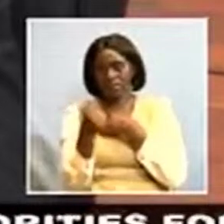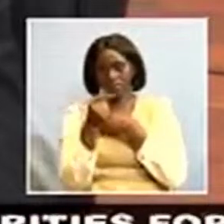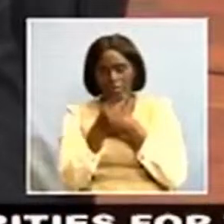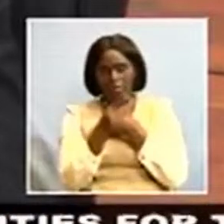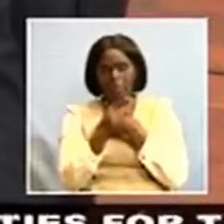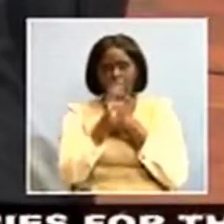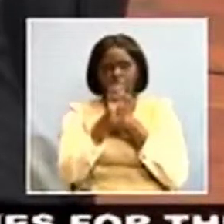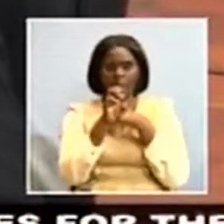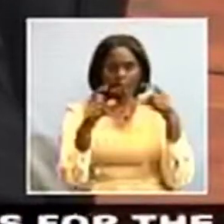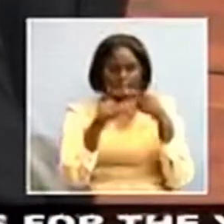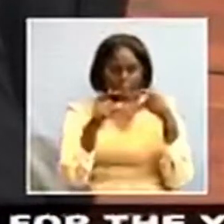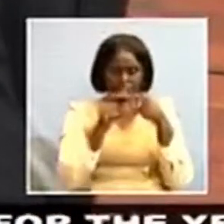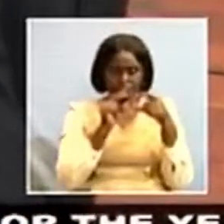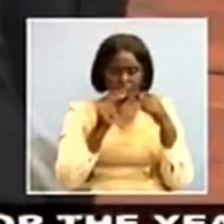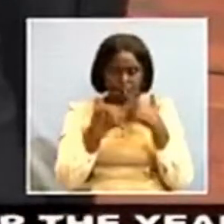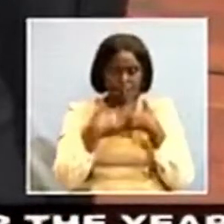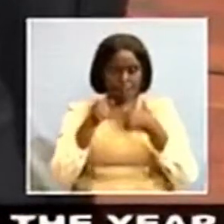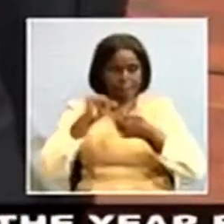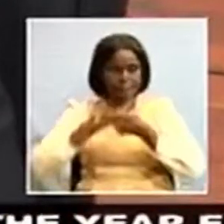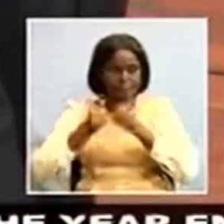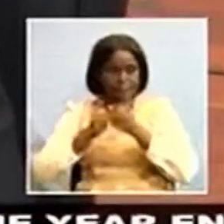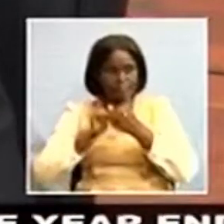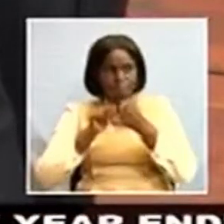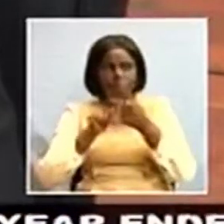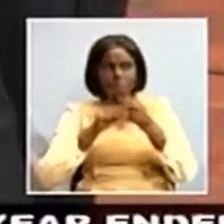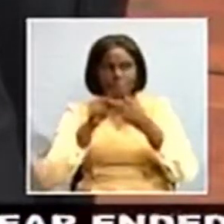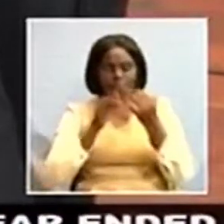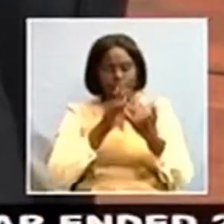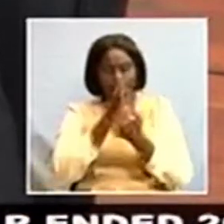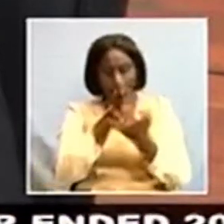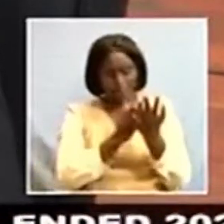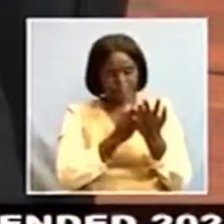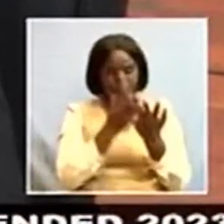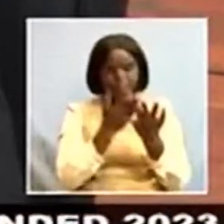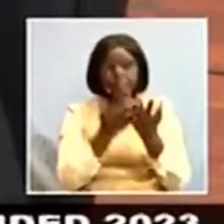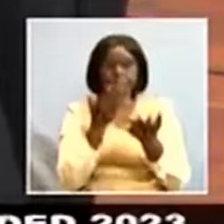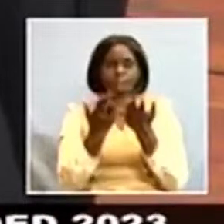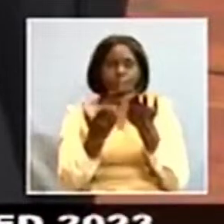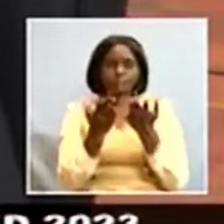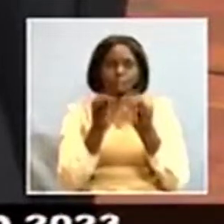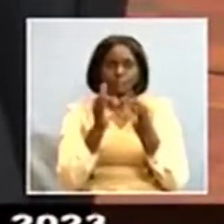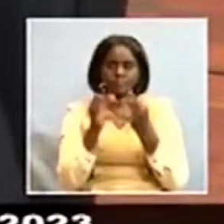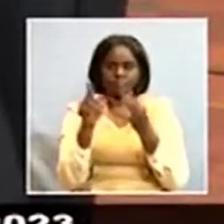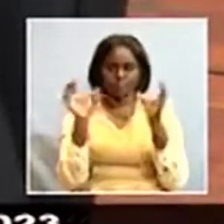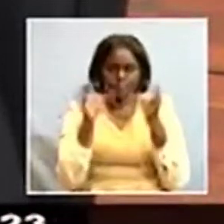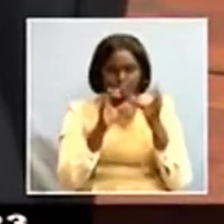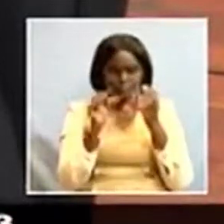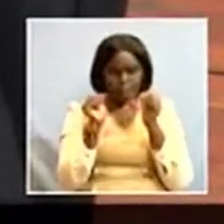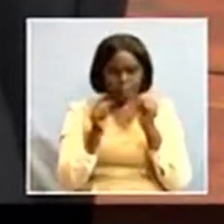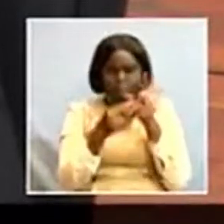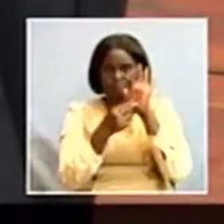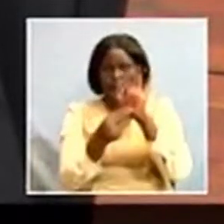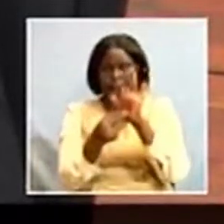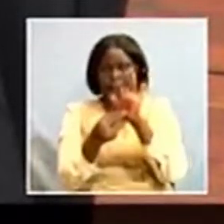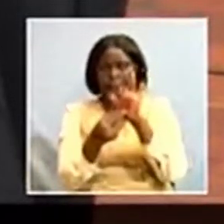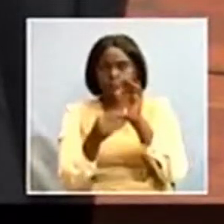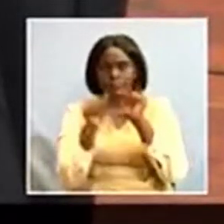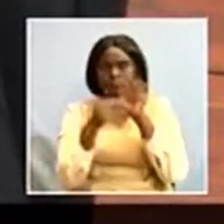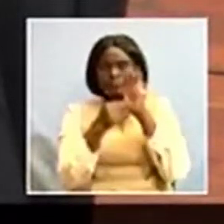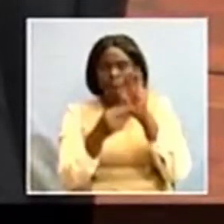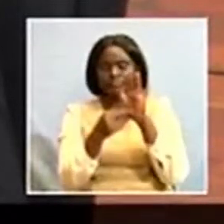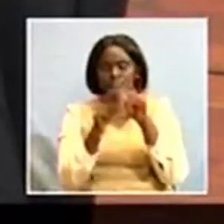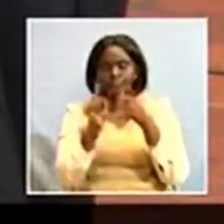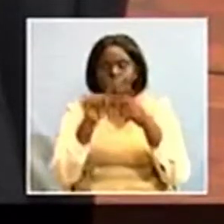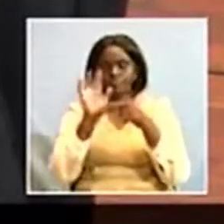vouchers. I've struggled here to go through those so that I can maybe, if the council can demonstrate to